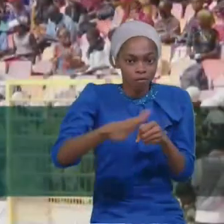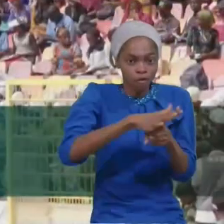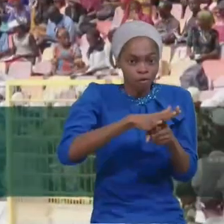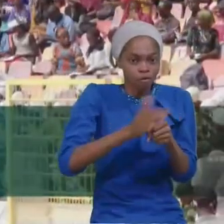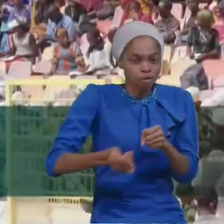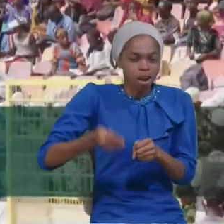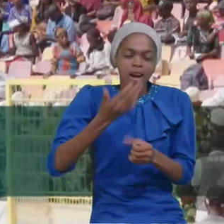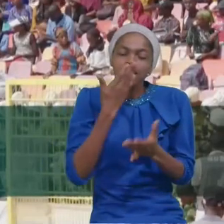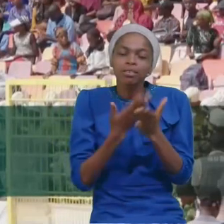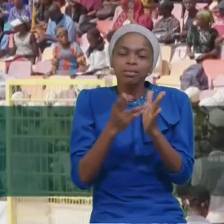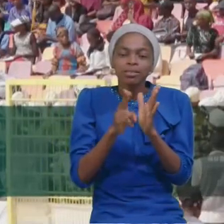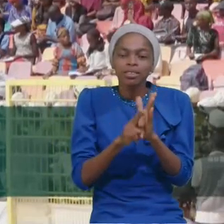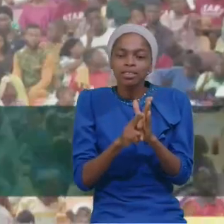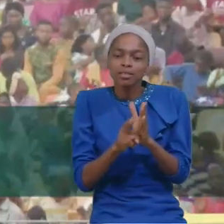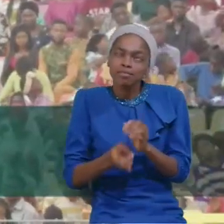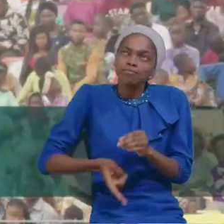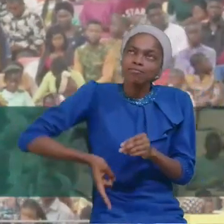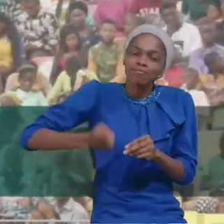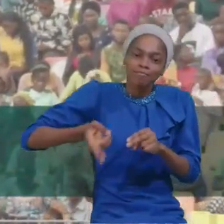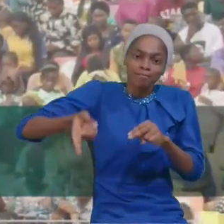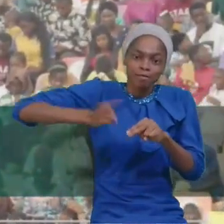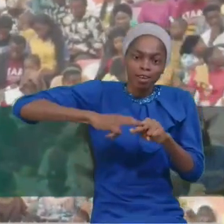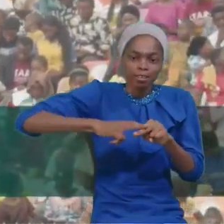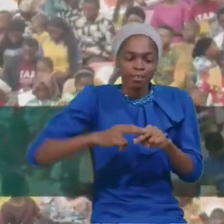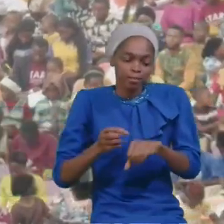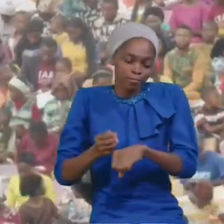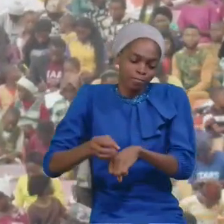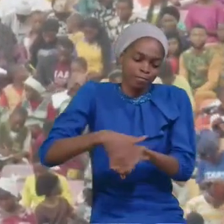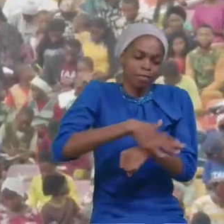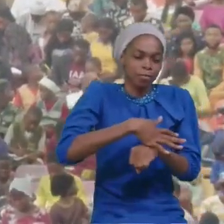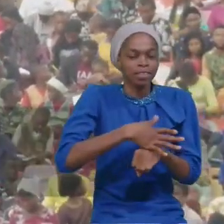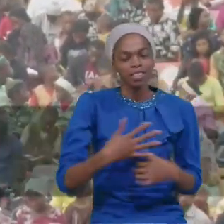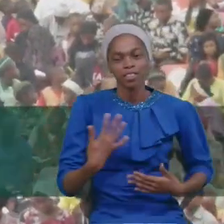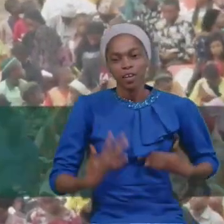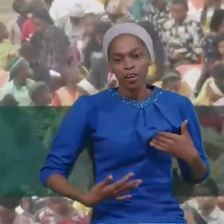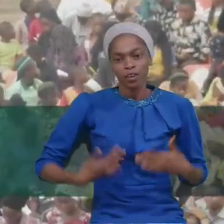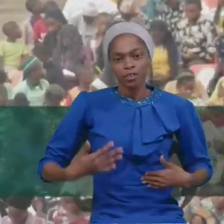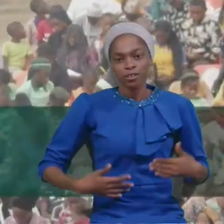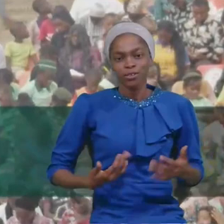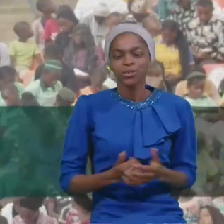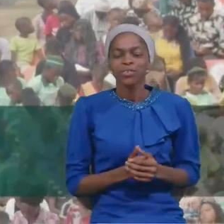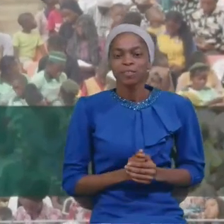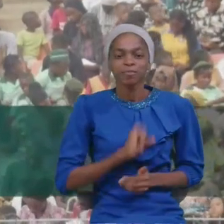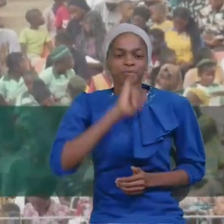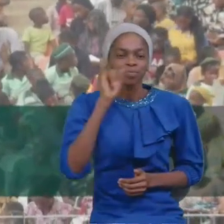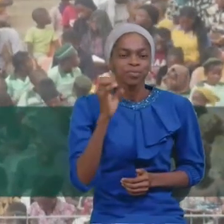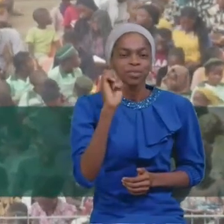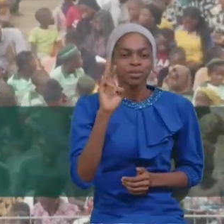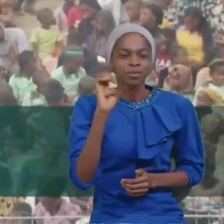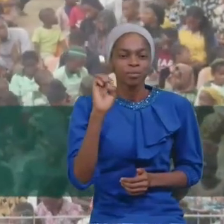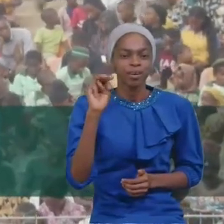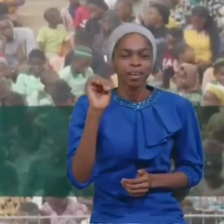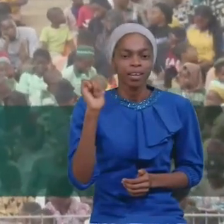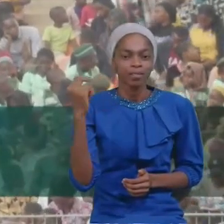at Jeremiah chapter 33. And I'm reading from verse 6. Jeremiah chapter